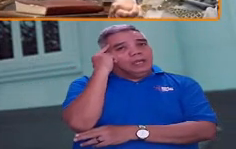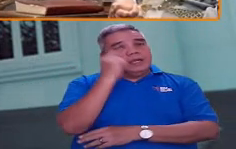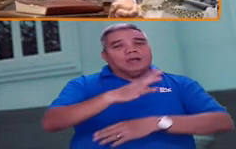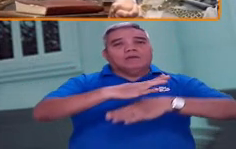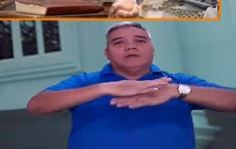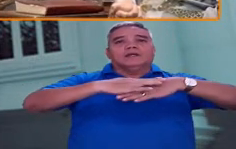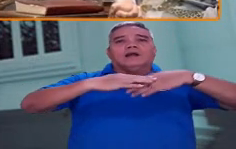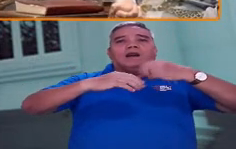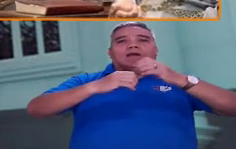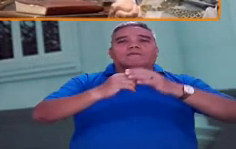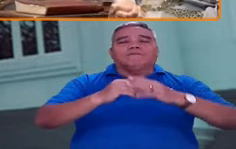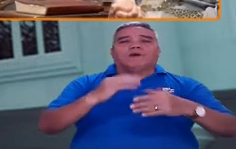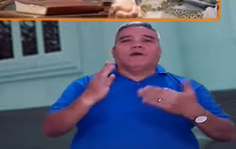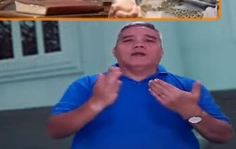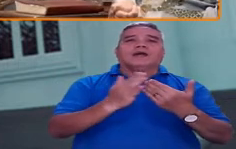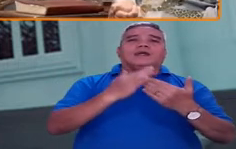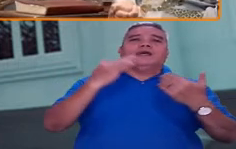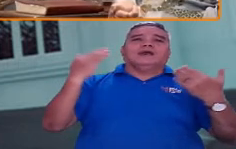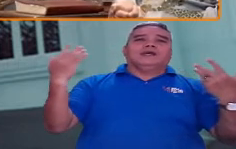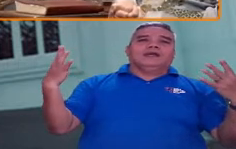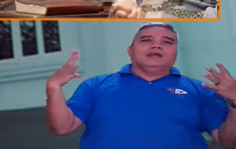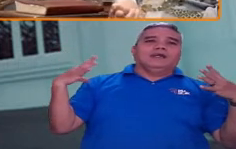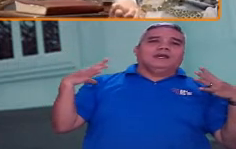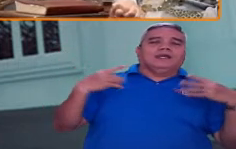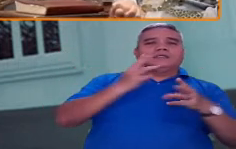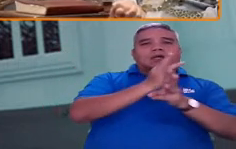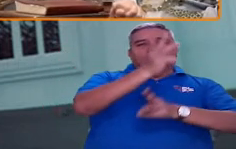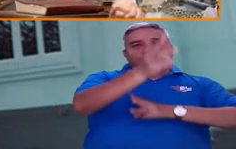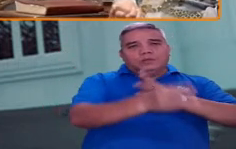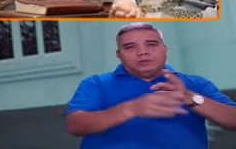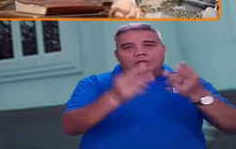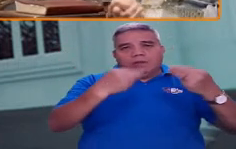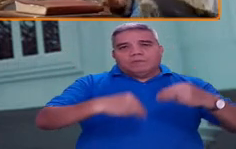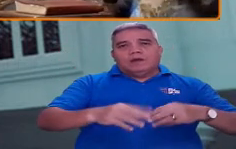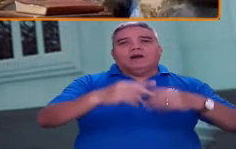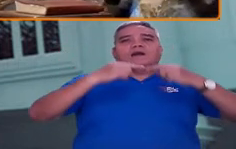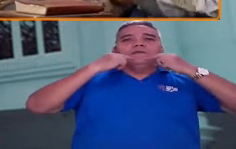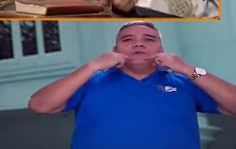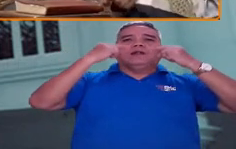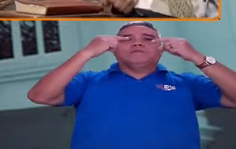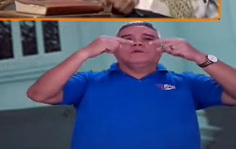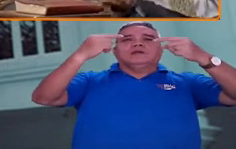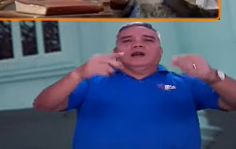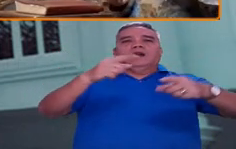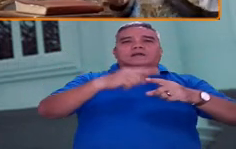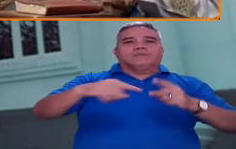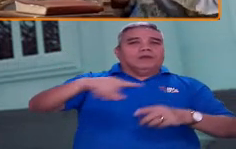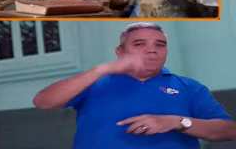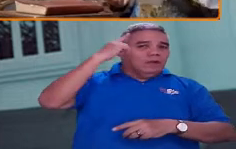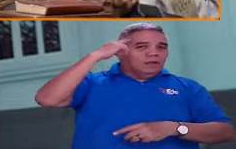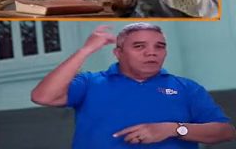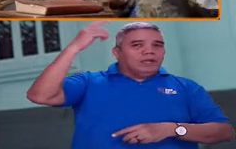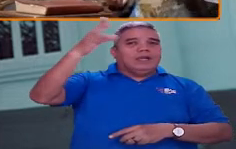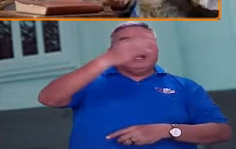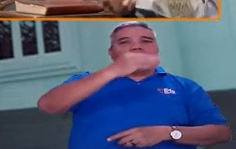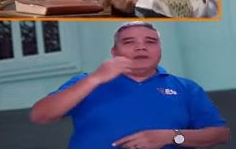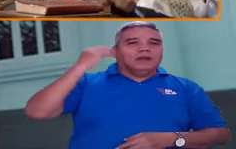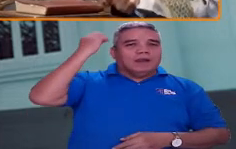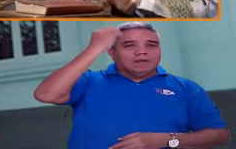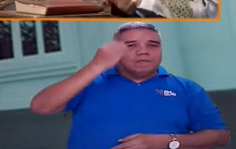never thinking of wrong for the rain. The world may pronounce me